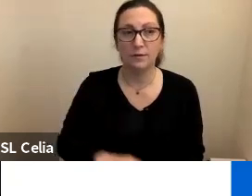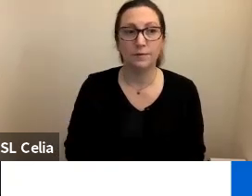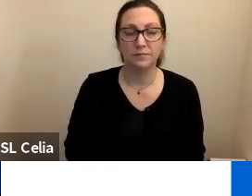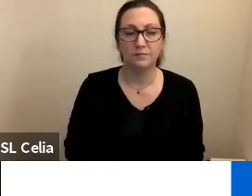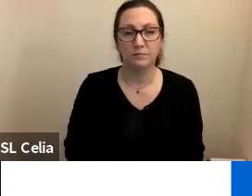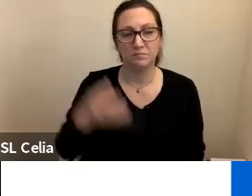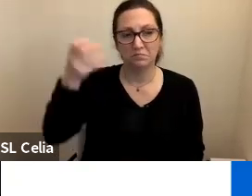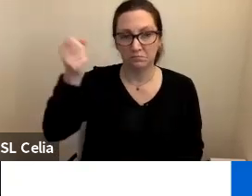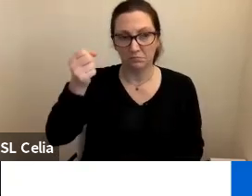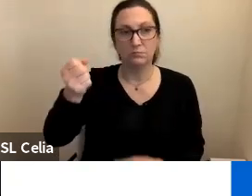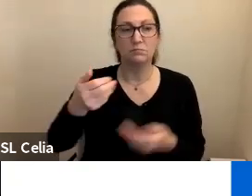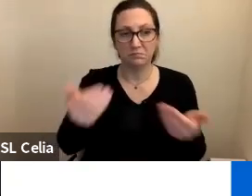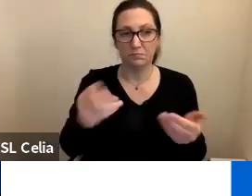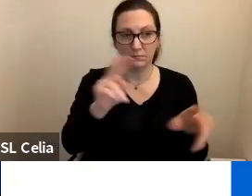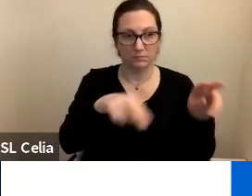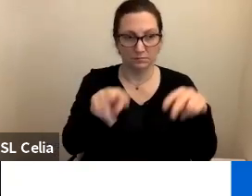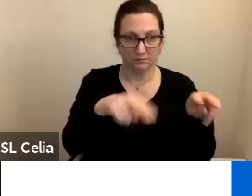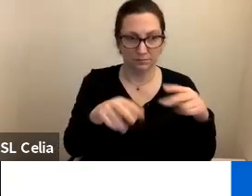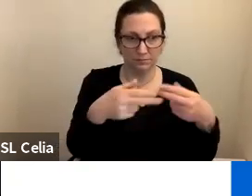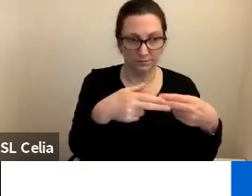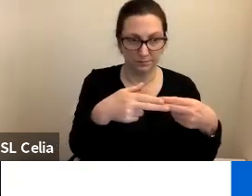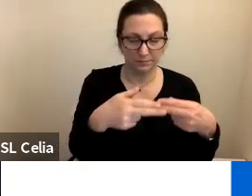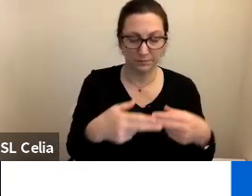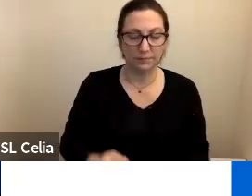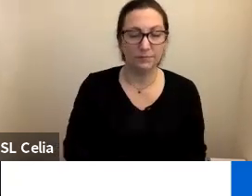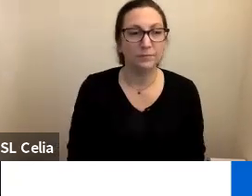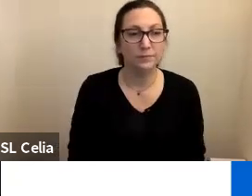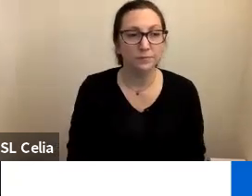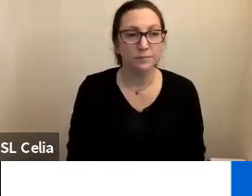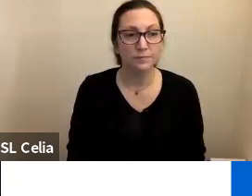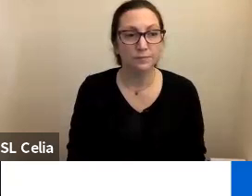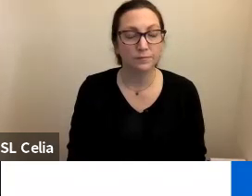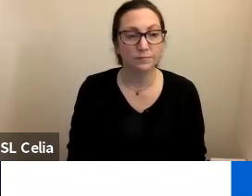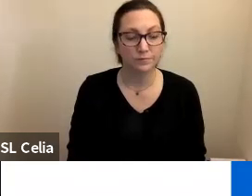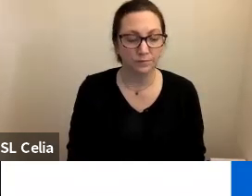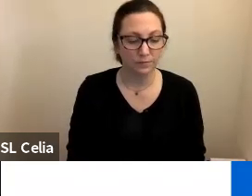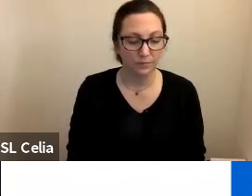all look at the slide with that information for a minute.